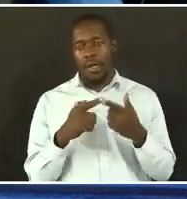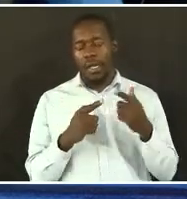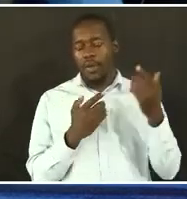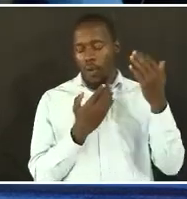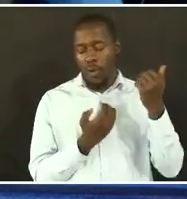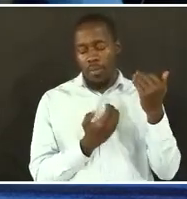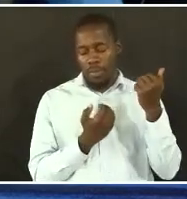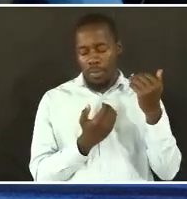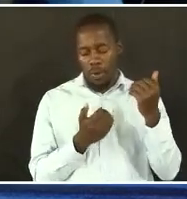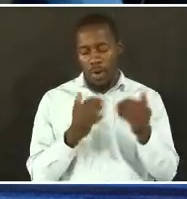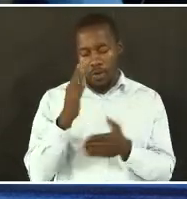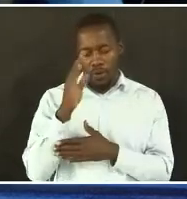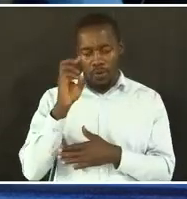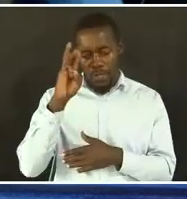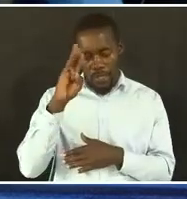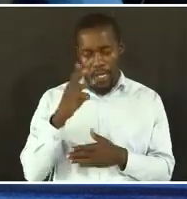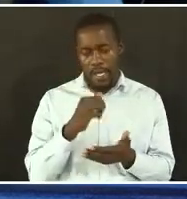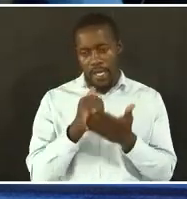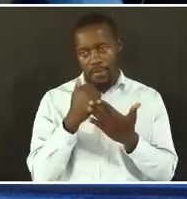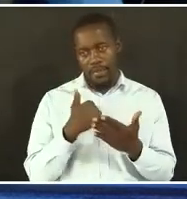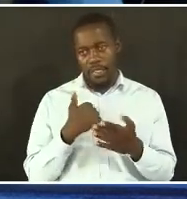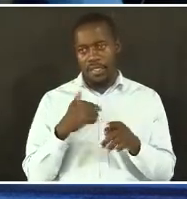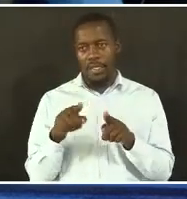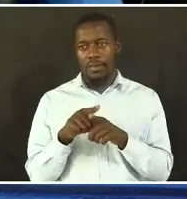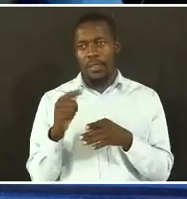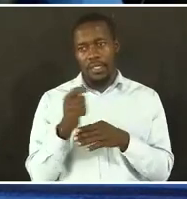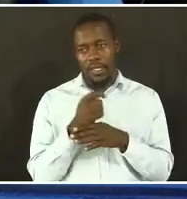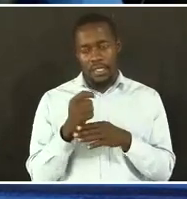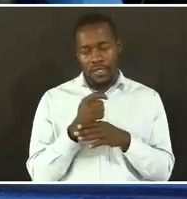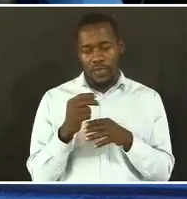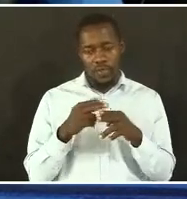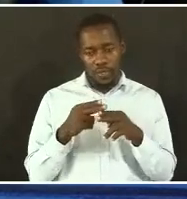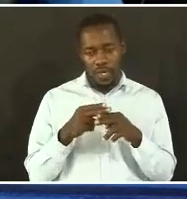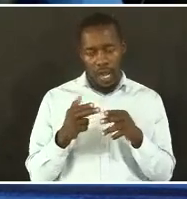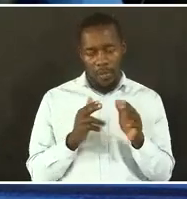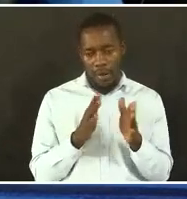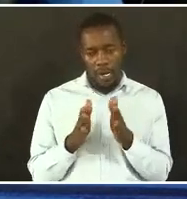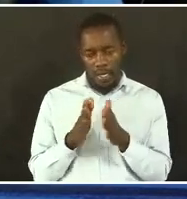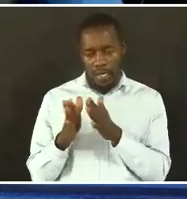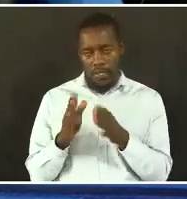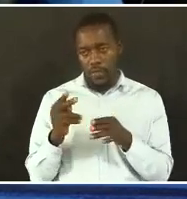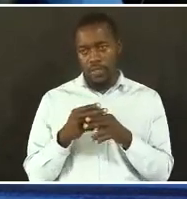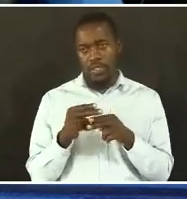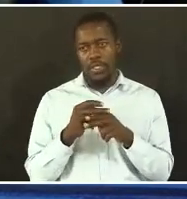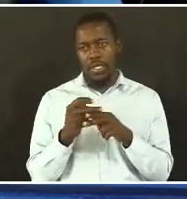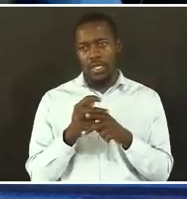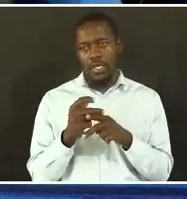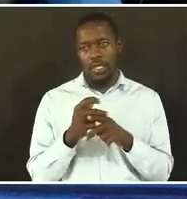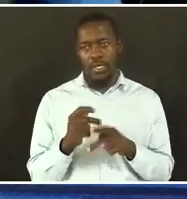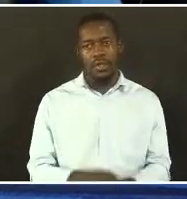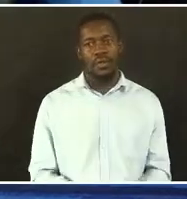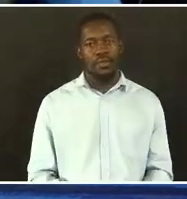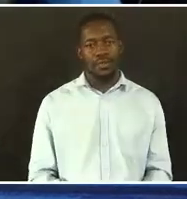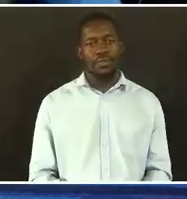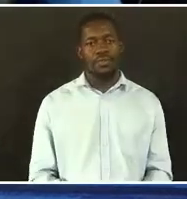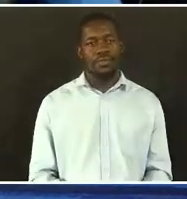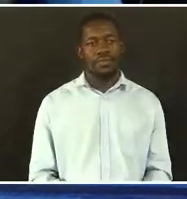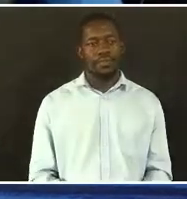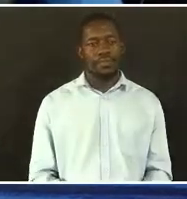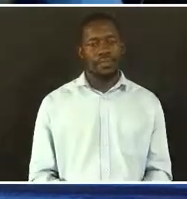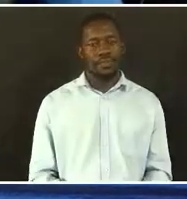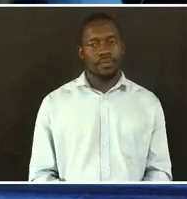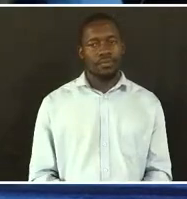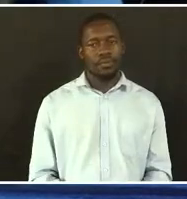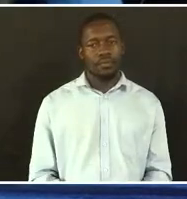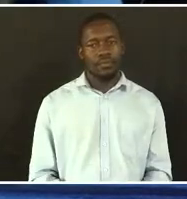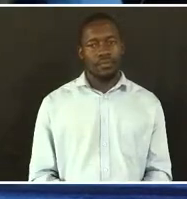the grace and the ability to do it. And I'm sure he can give it to anyone else. Yes. If I